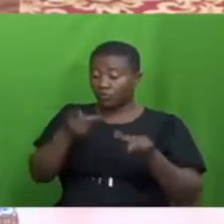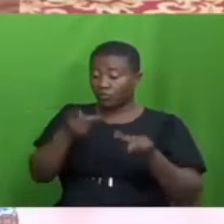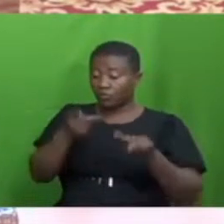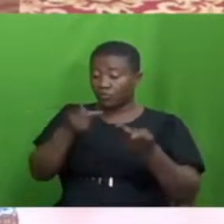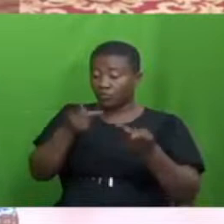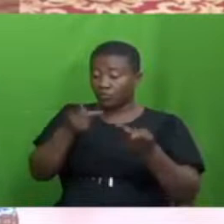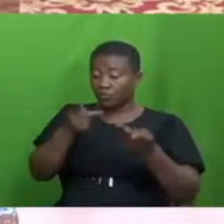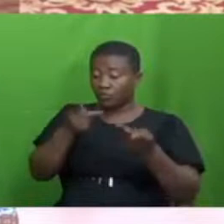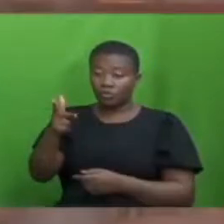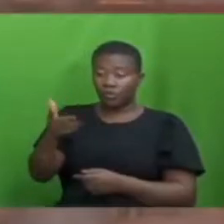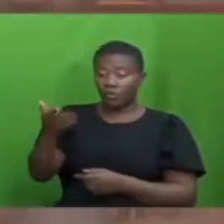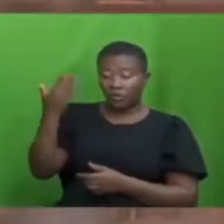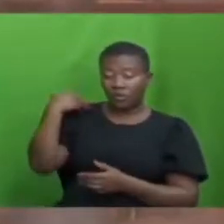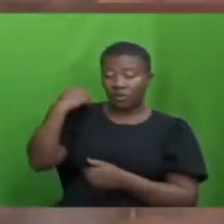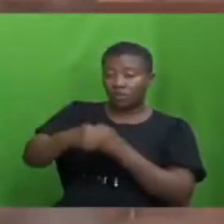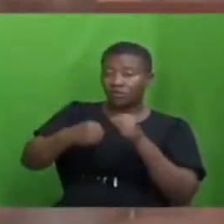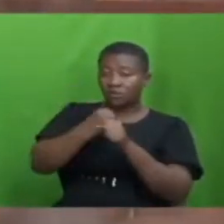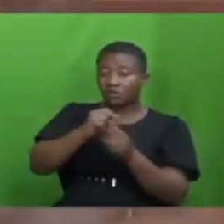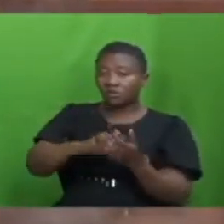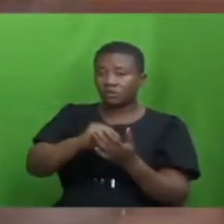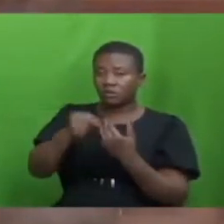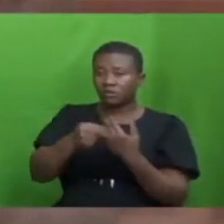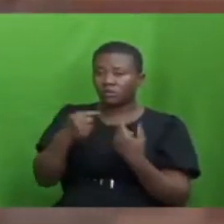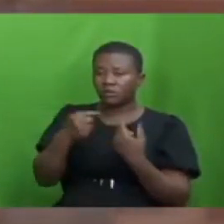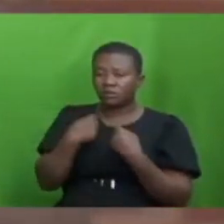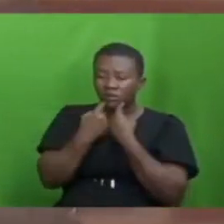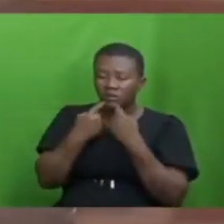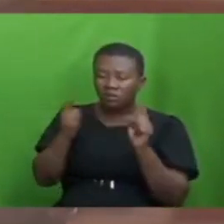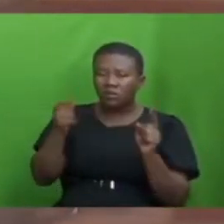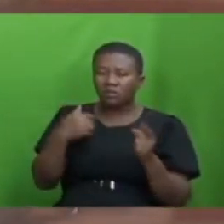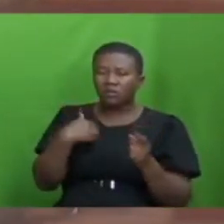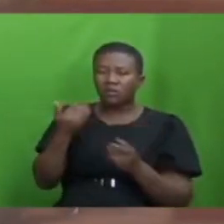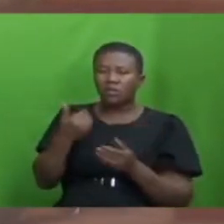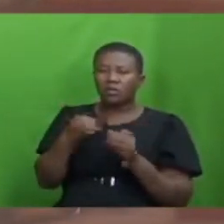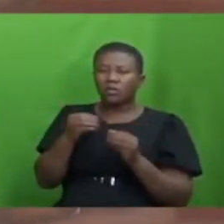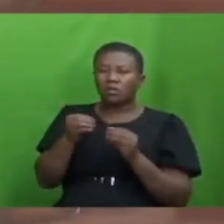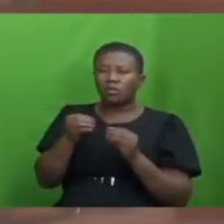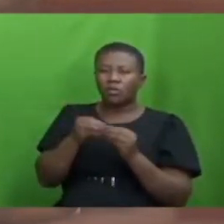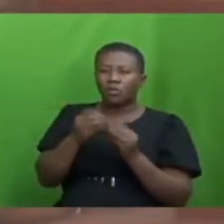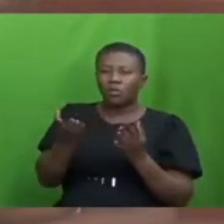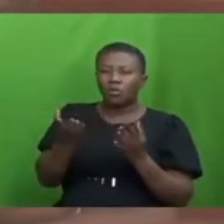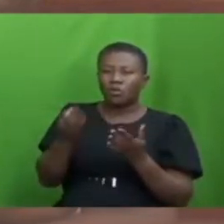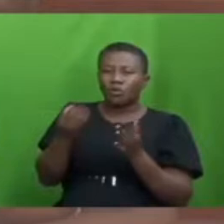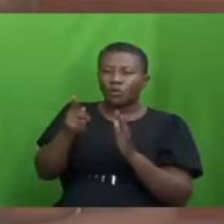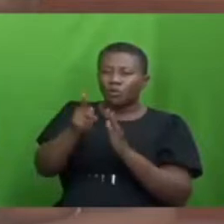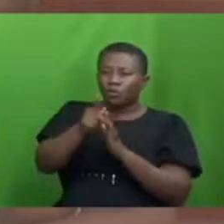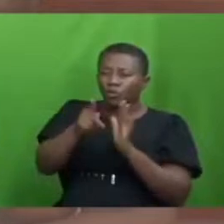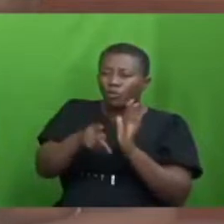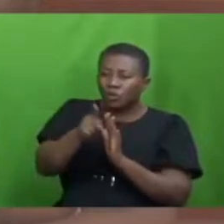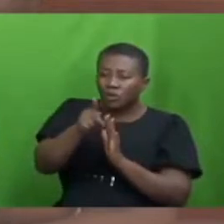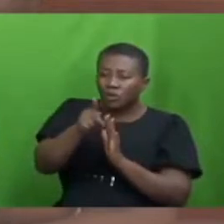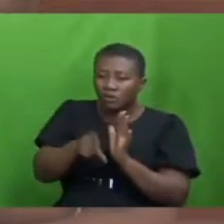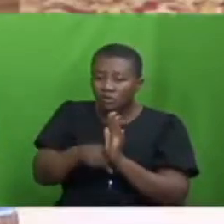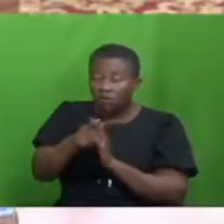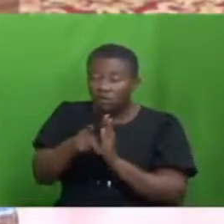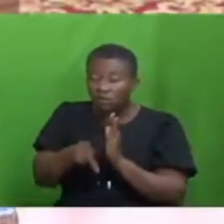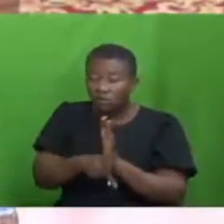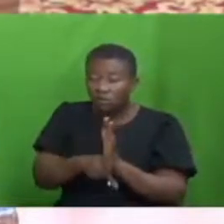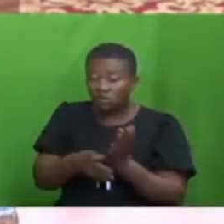November last year, I indicated that we will pursue major fiscal and monetary policy measures within the framework